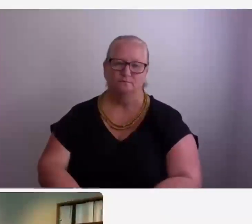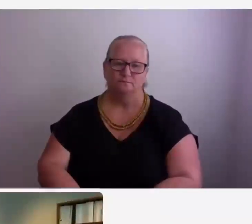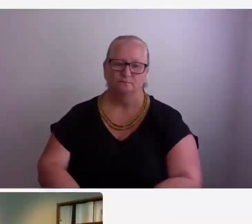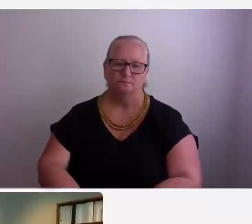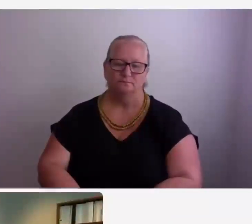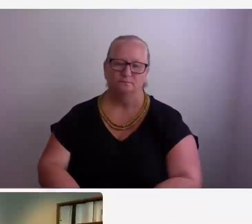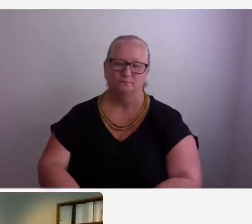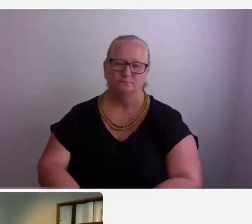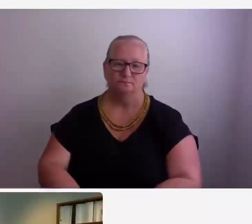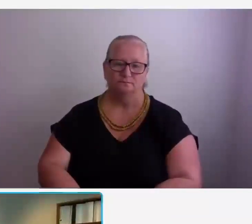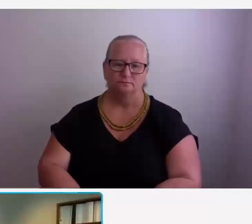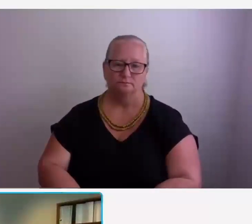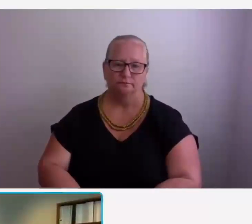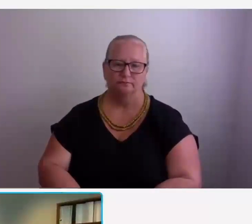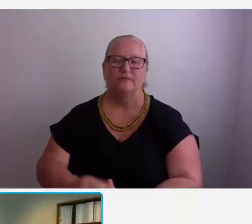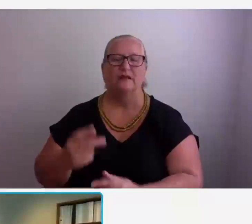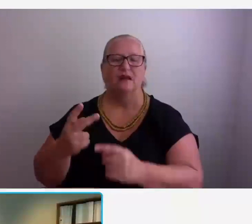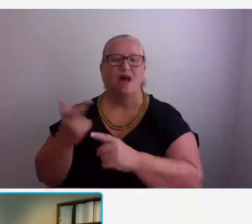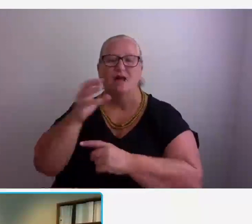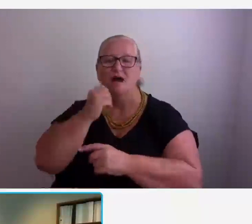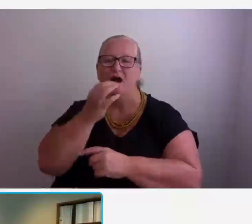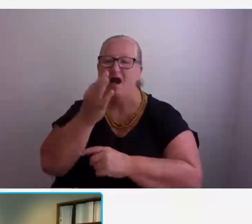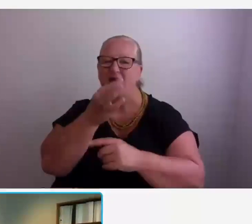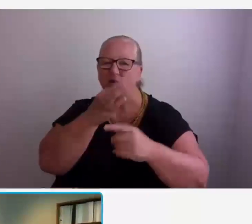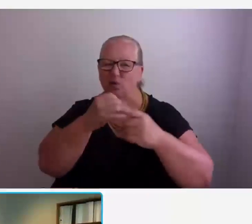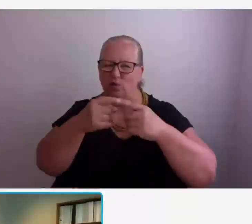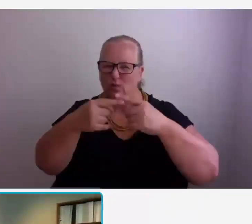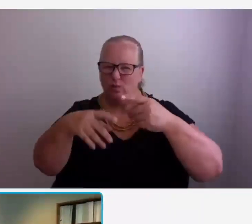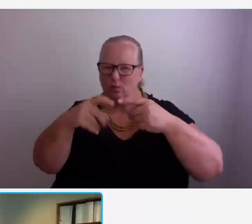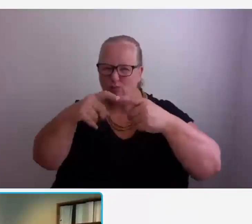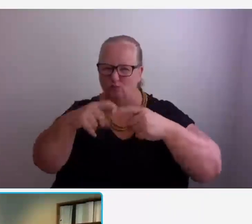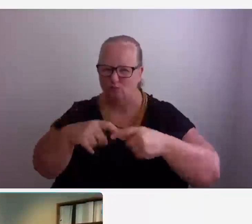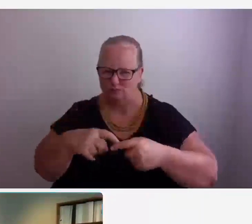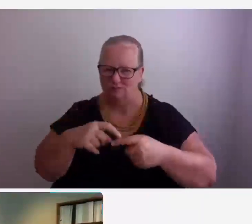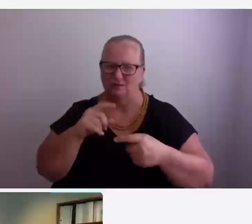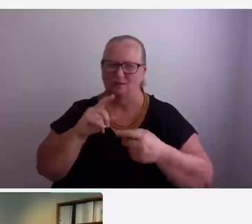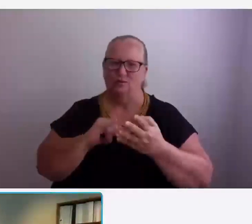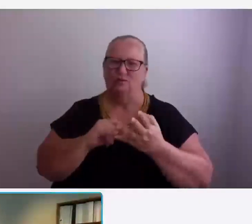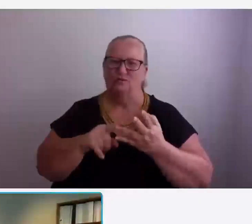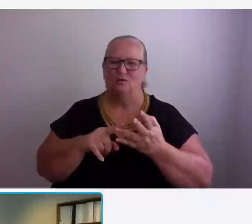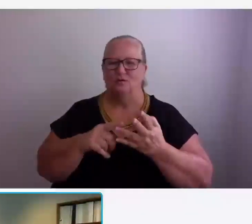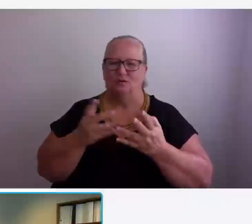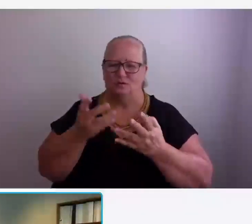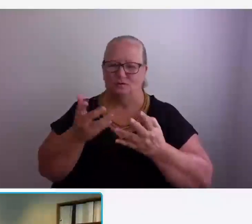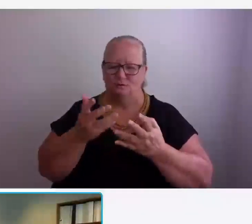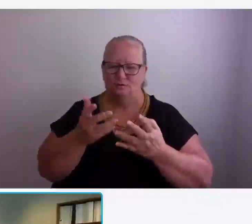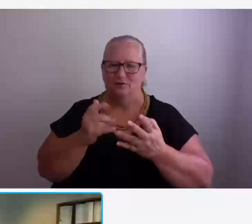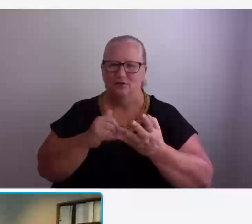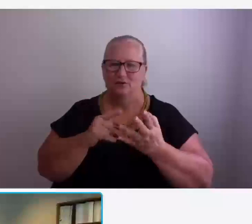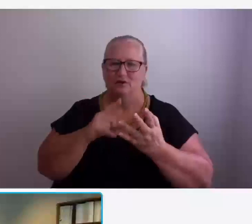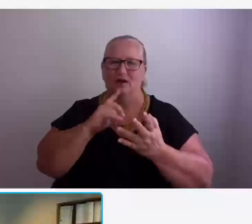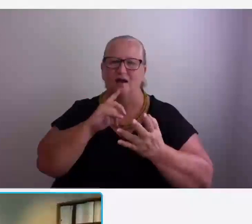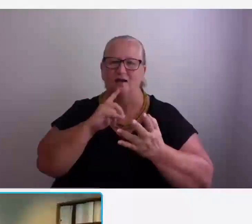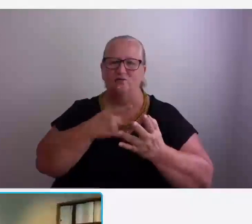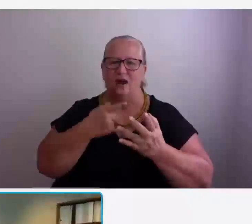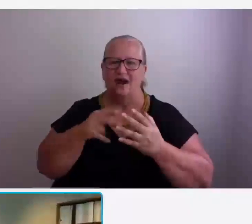Cool. Now, Cameron has a couple of questions, and although I am unfortunately assuming that it's one Cameron and not two, so apologies if there are two